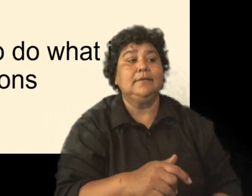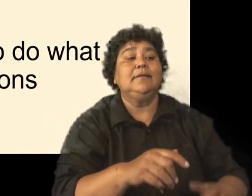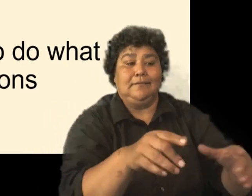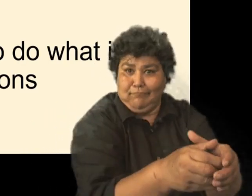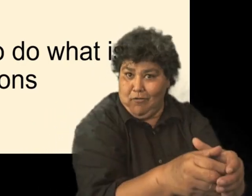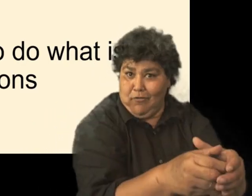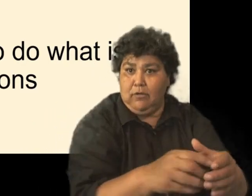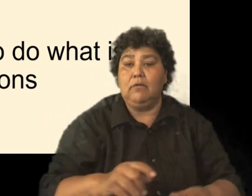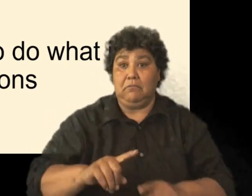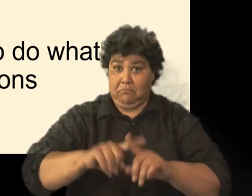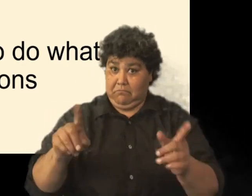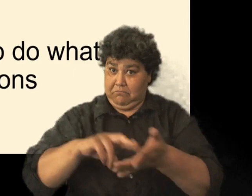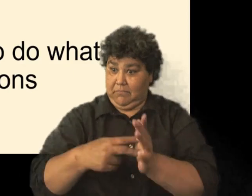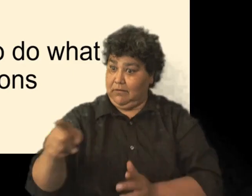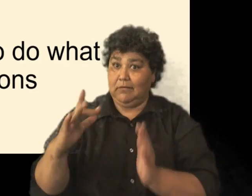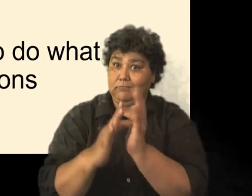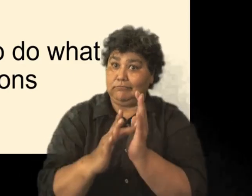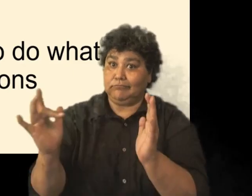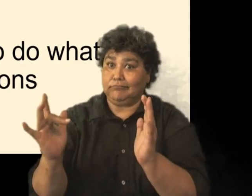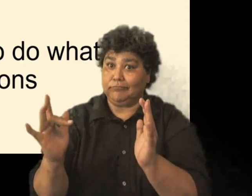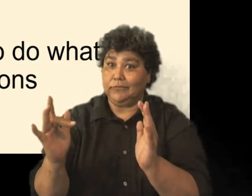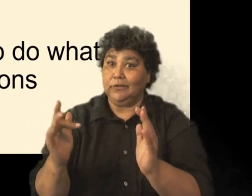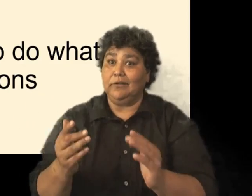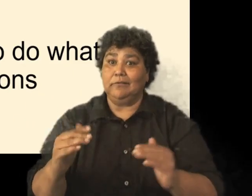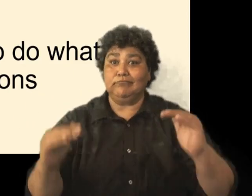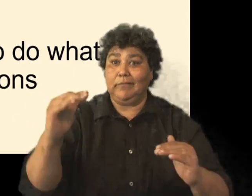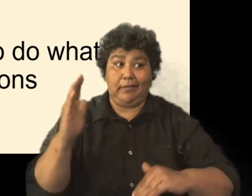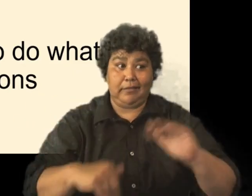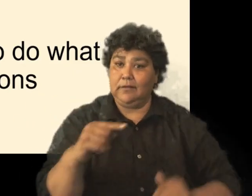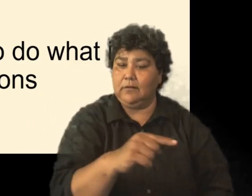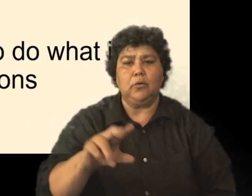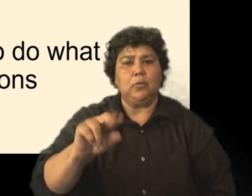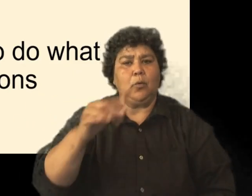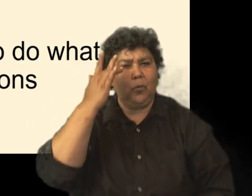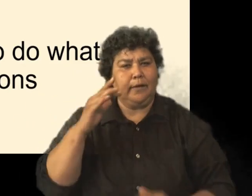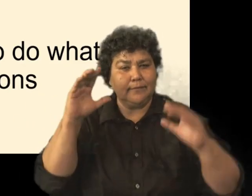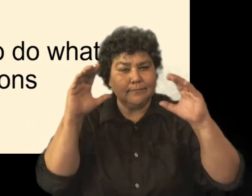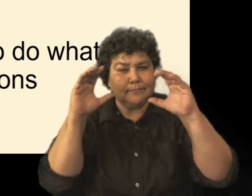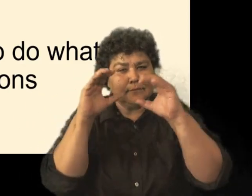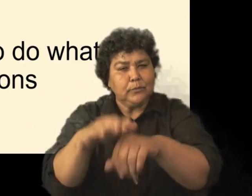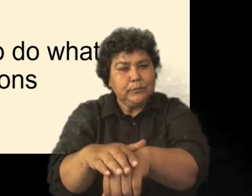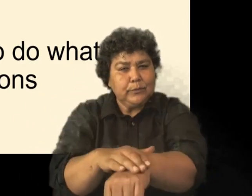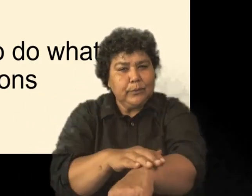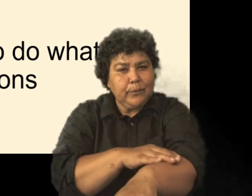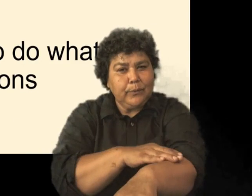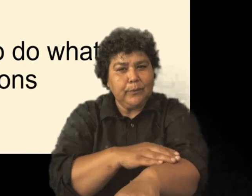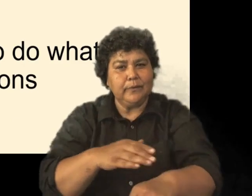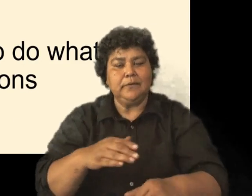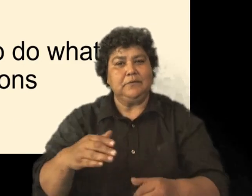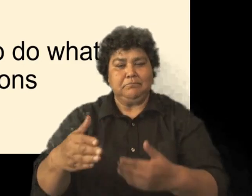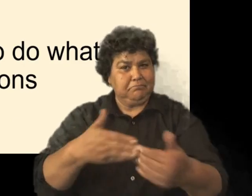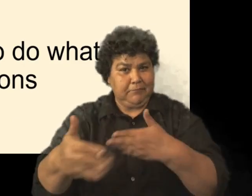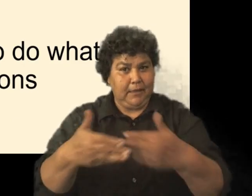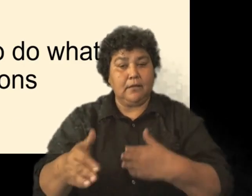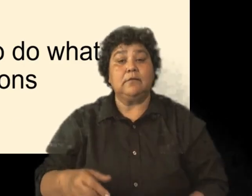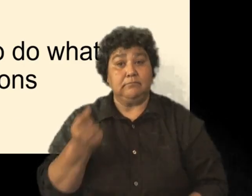group because the progression of RP is slow, and the study will be monitored by a Data and Safety Monitoring Committee